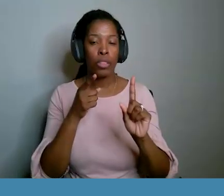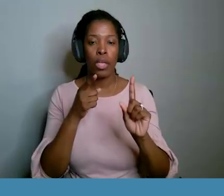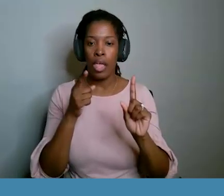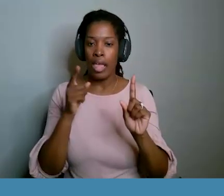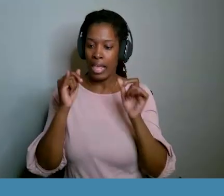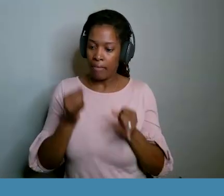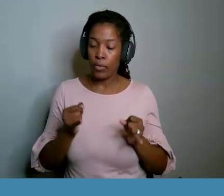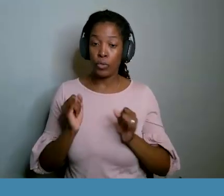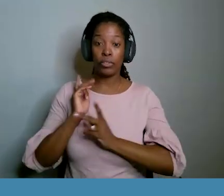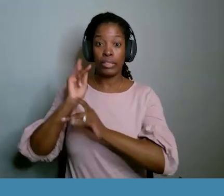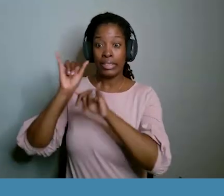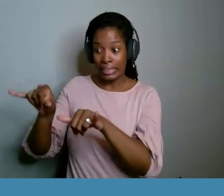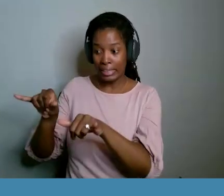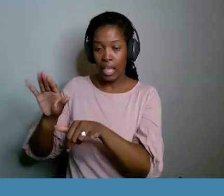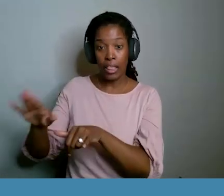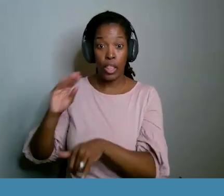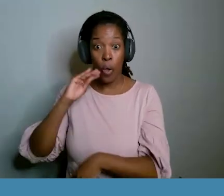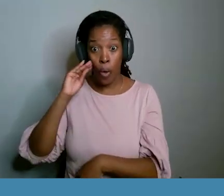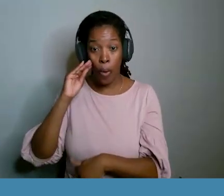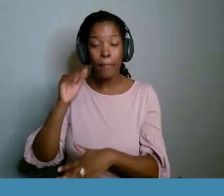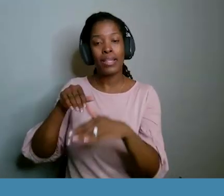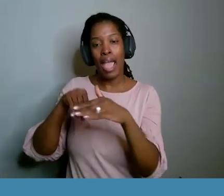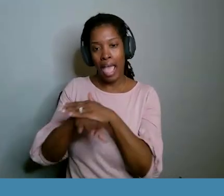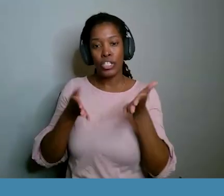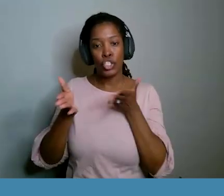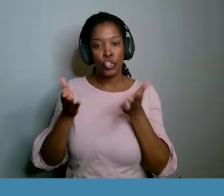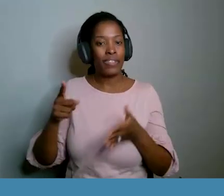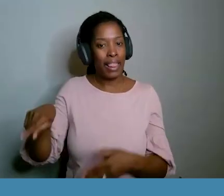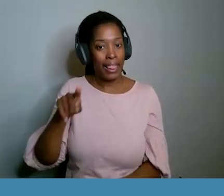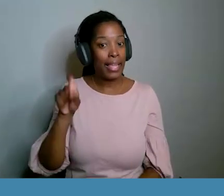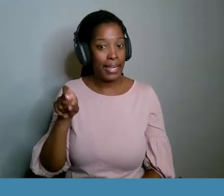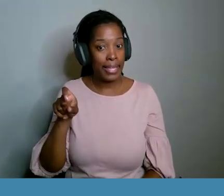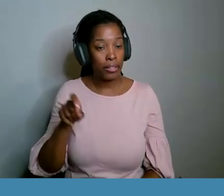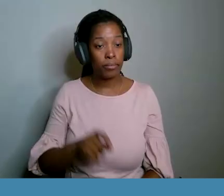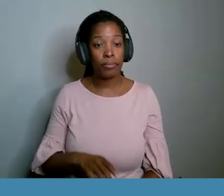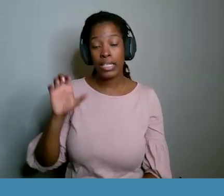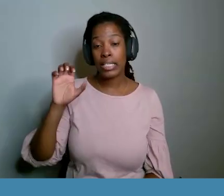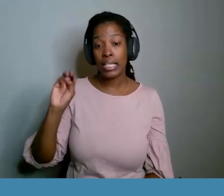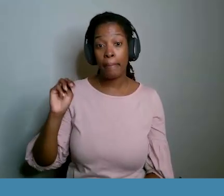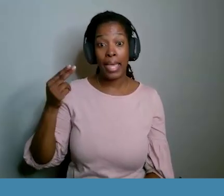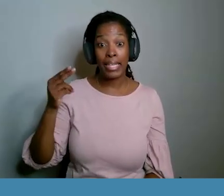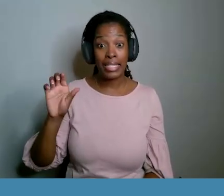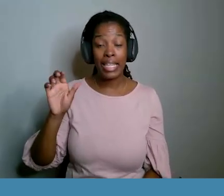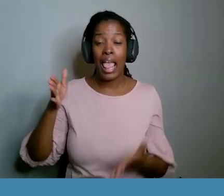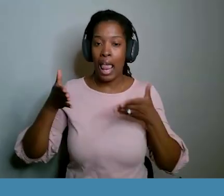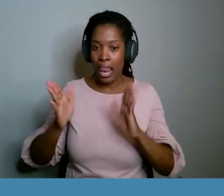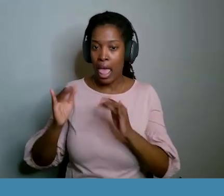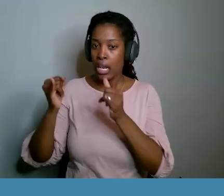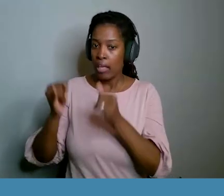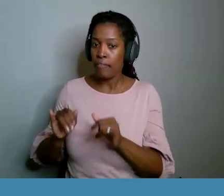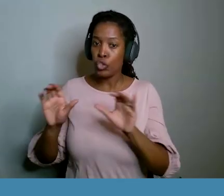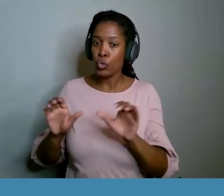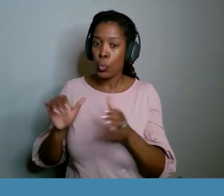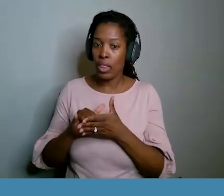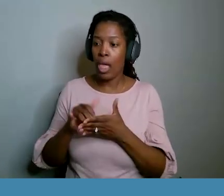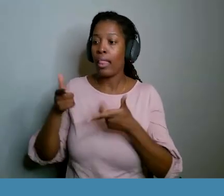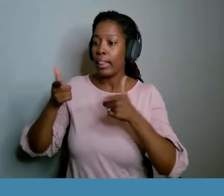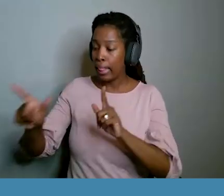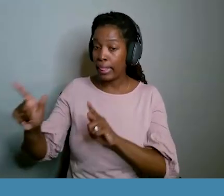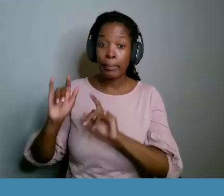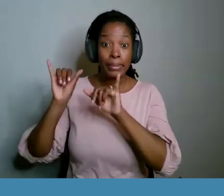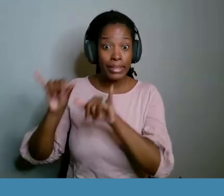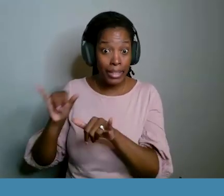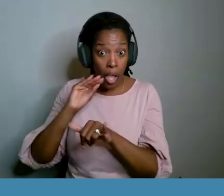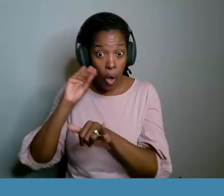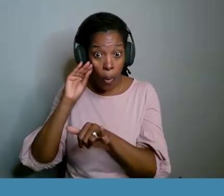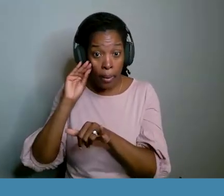their homes and access the services that they need. And CMHCs allow individuals to do that by making sure they can remain at home and